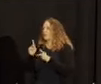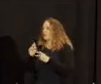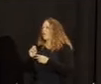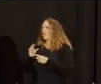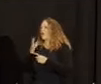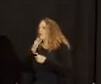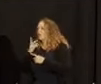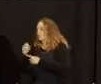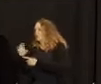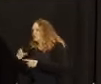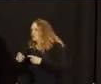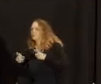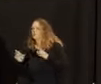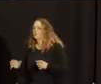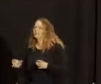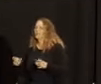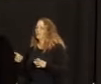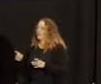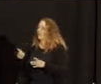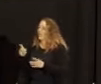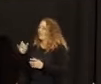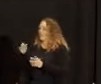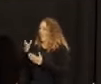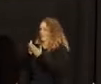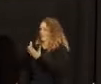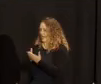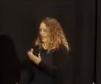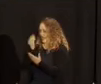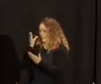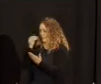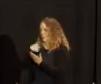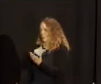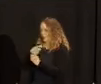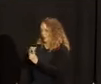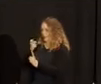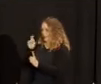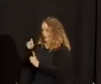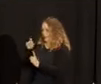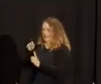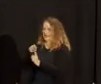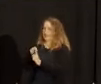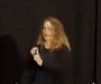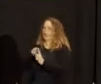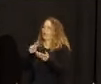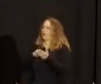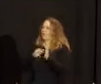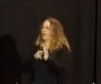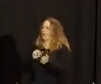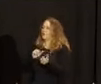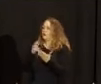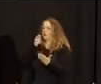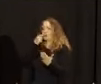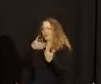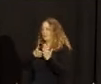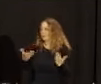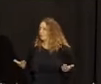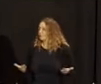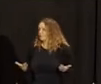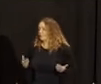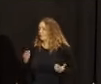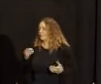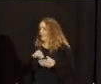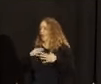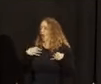going to the data point, also means addressing racism in